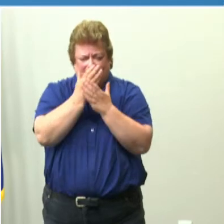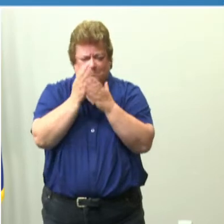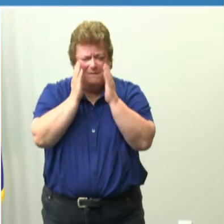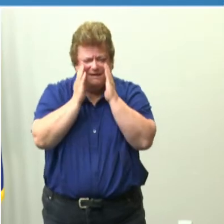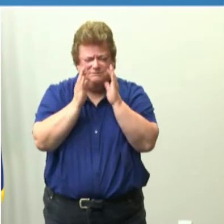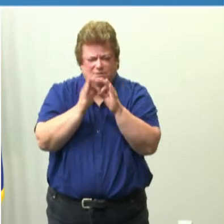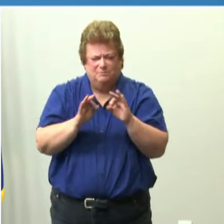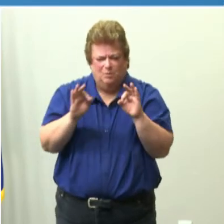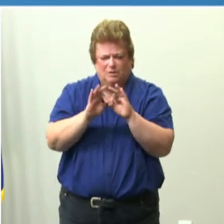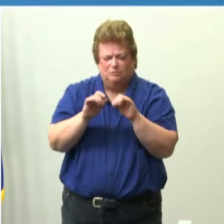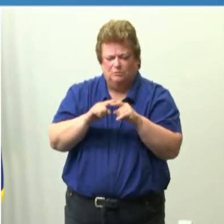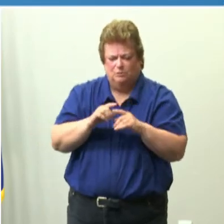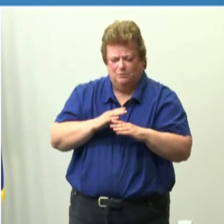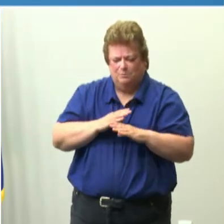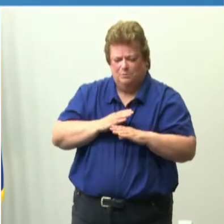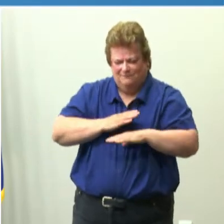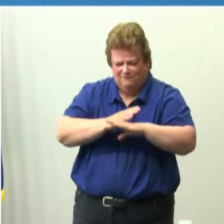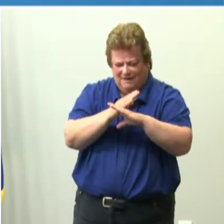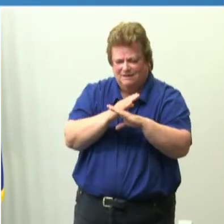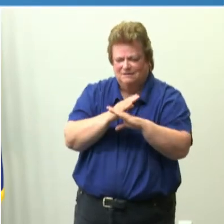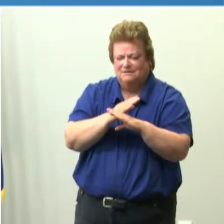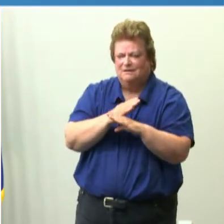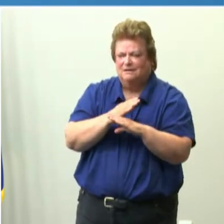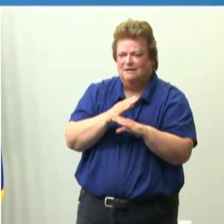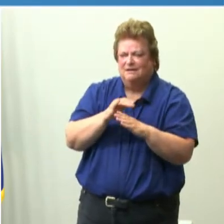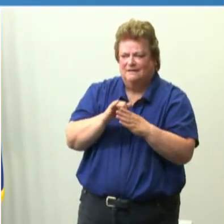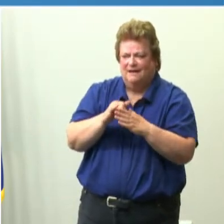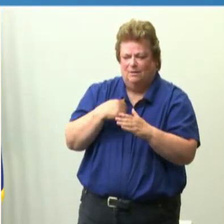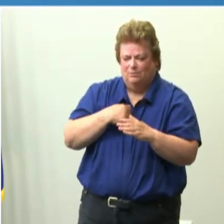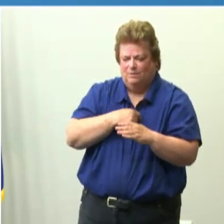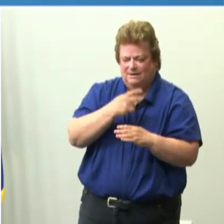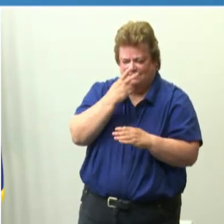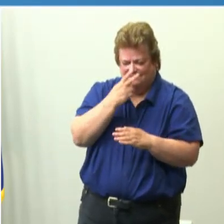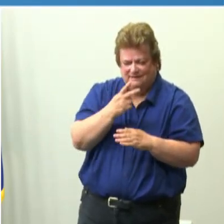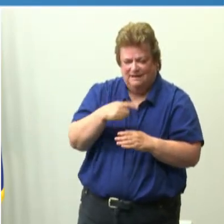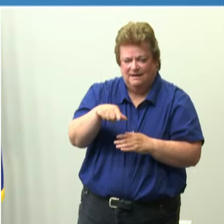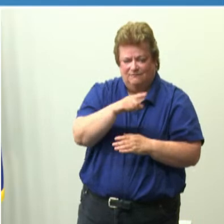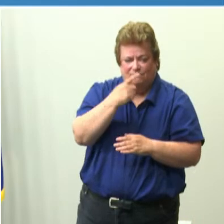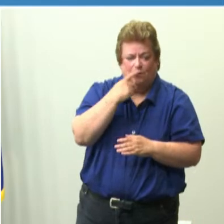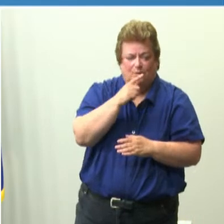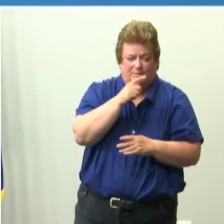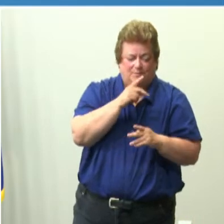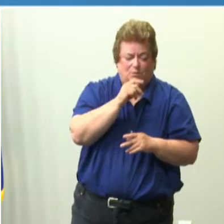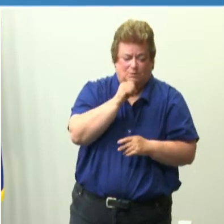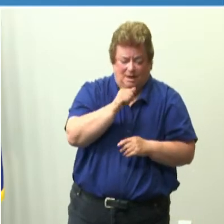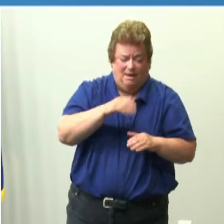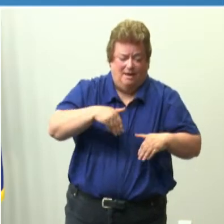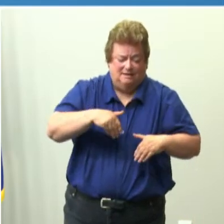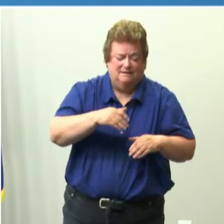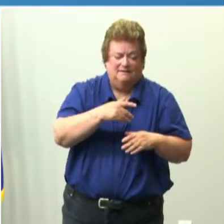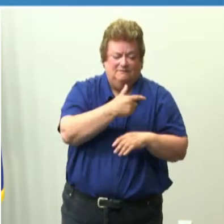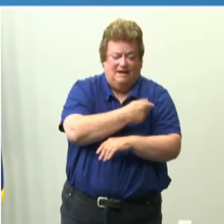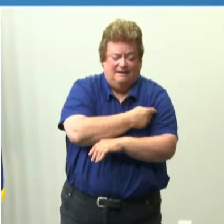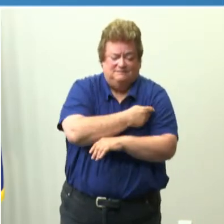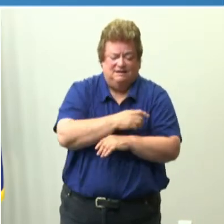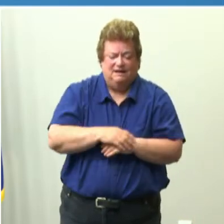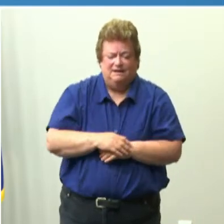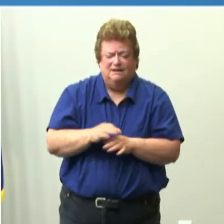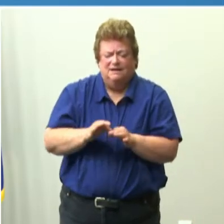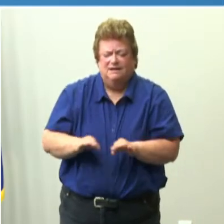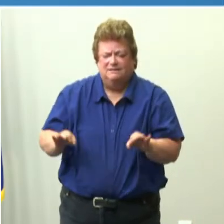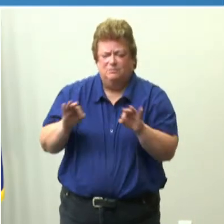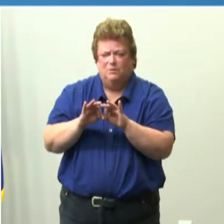way to prevent the breakthrough infections we are seeing in those who are unvaccinated. And it's especially important that